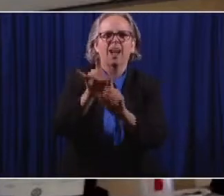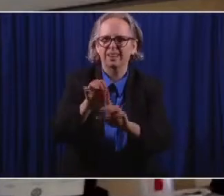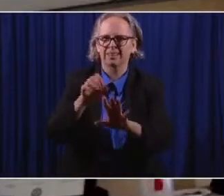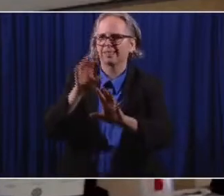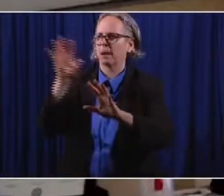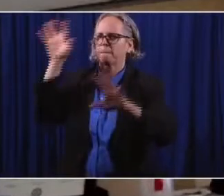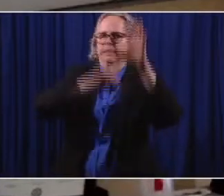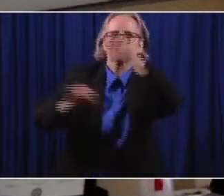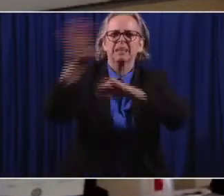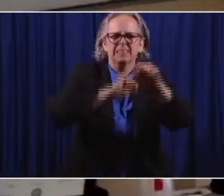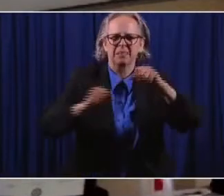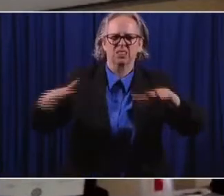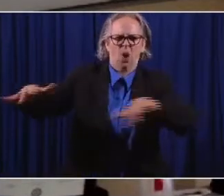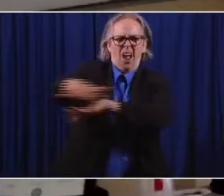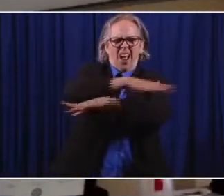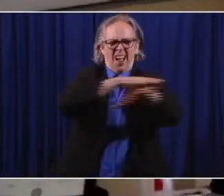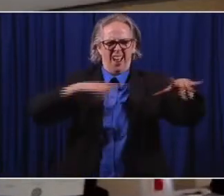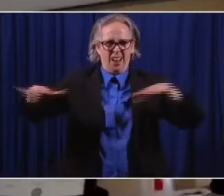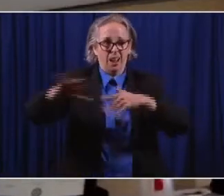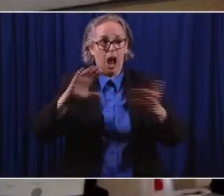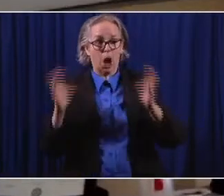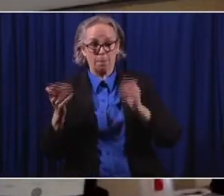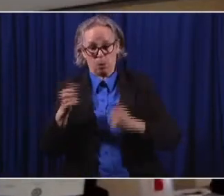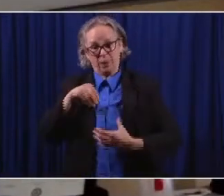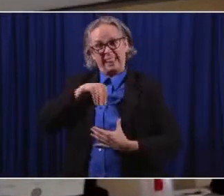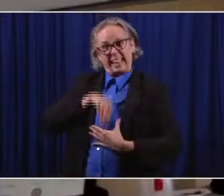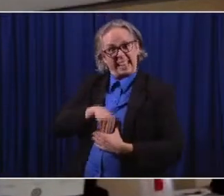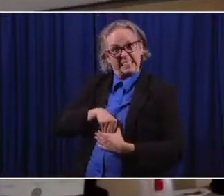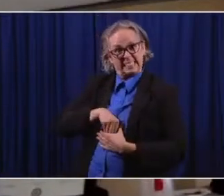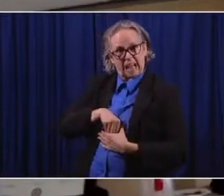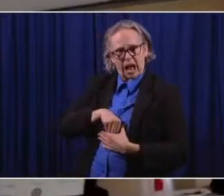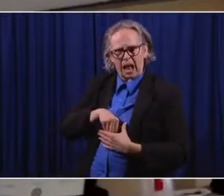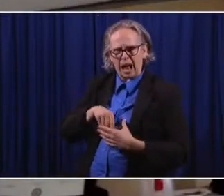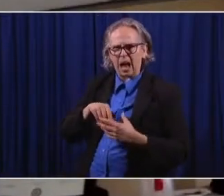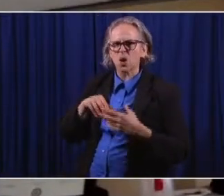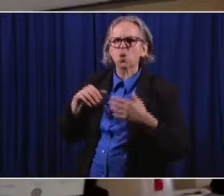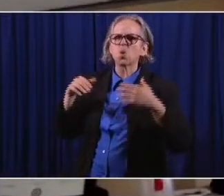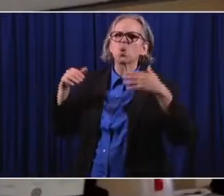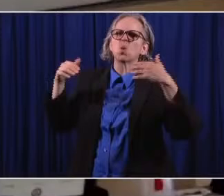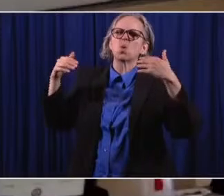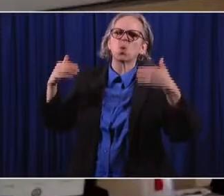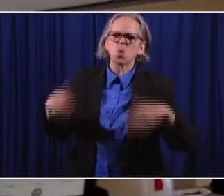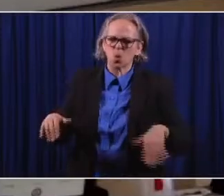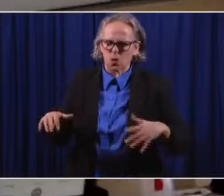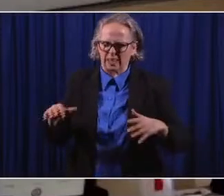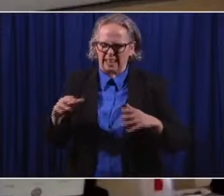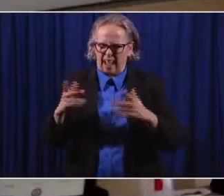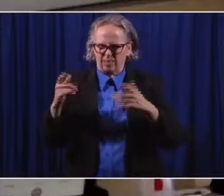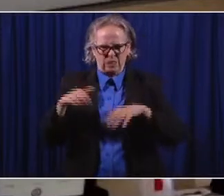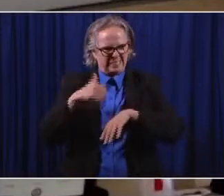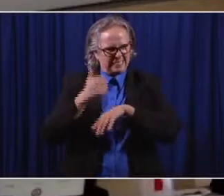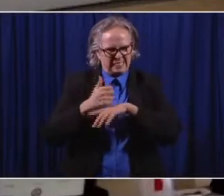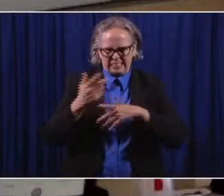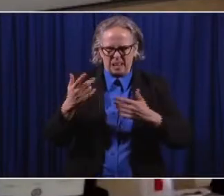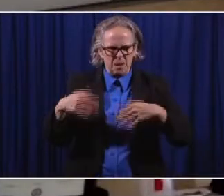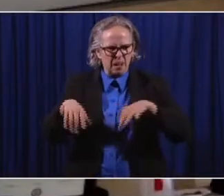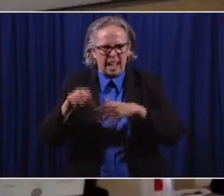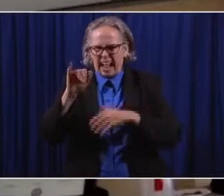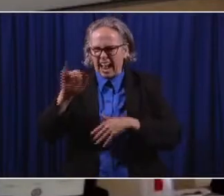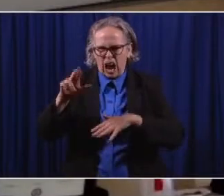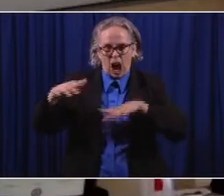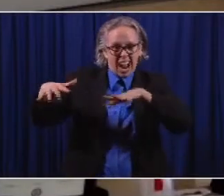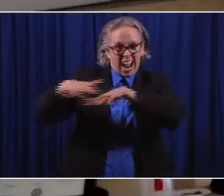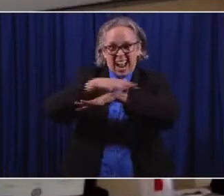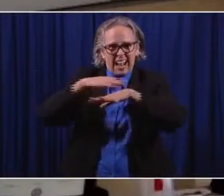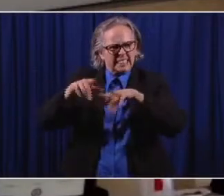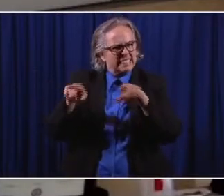we try to mimic that where we can, bringing in as much fresh air from the outdoors, removing as much air from indoors as possible,